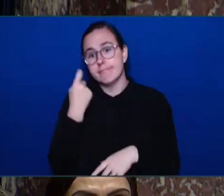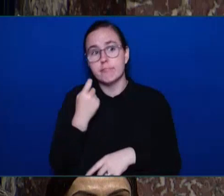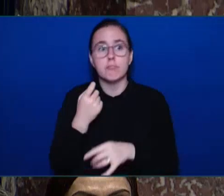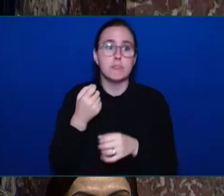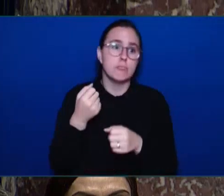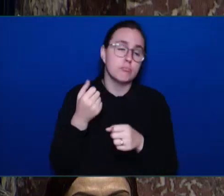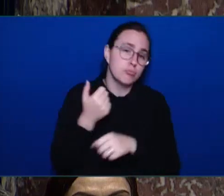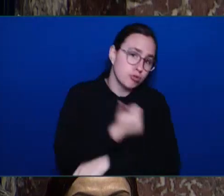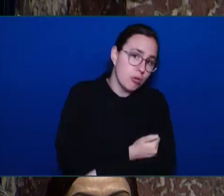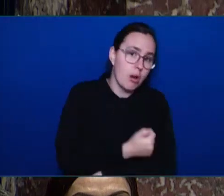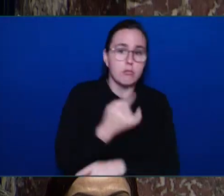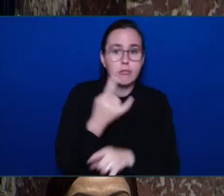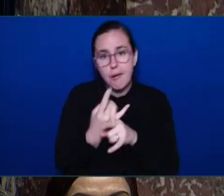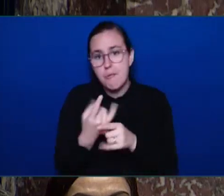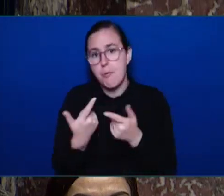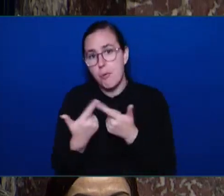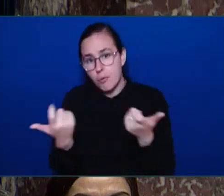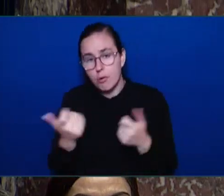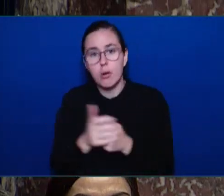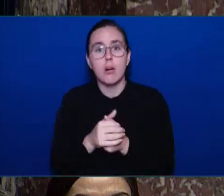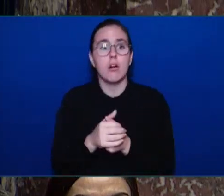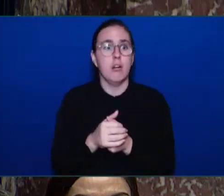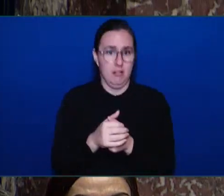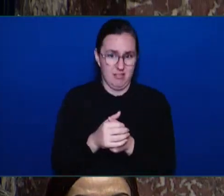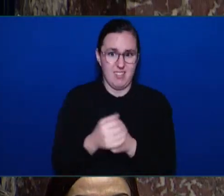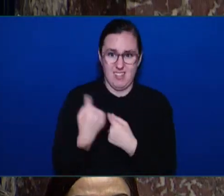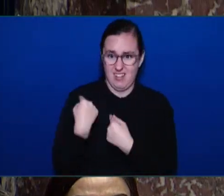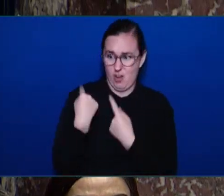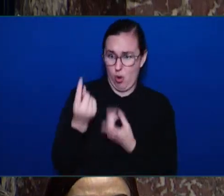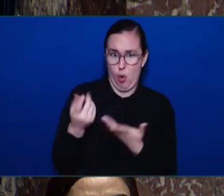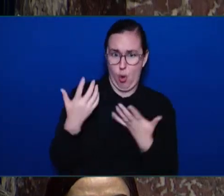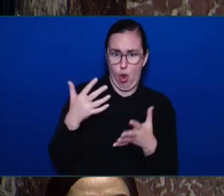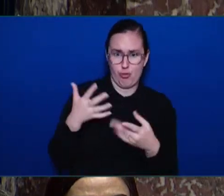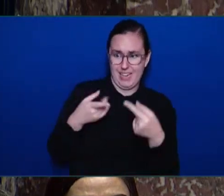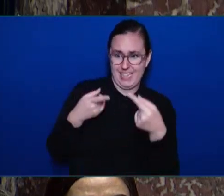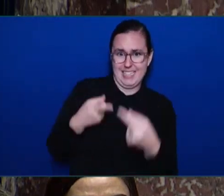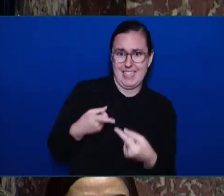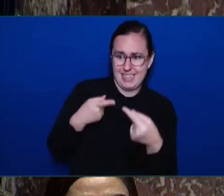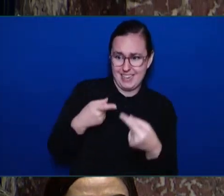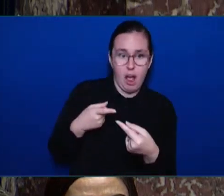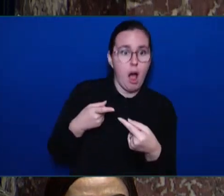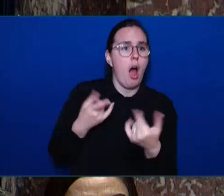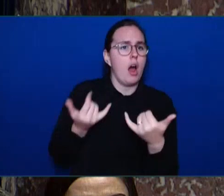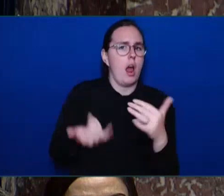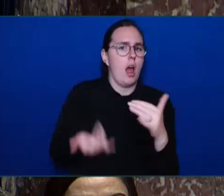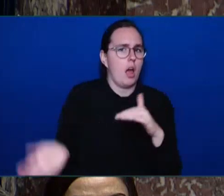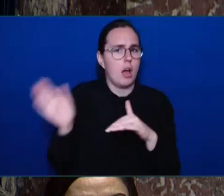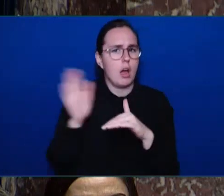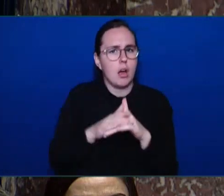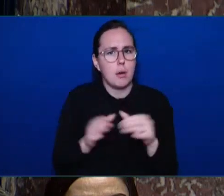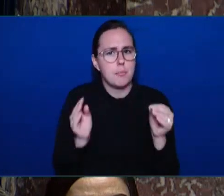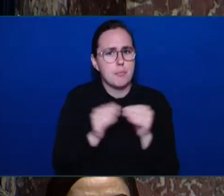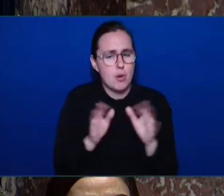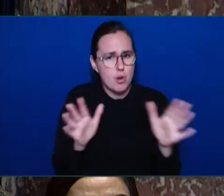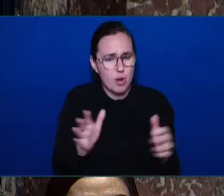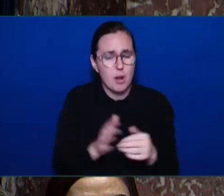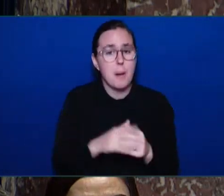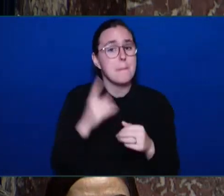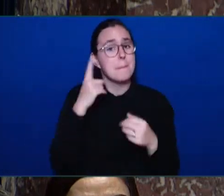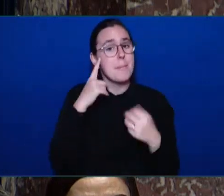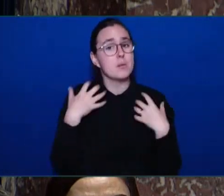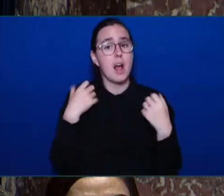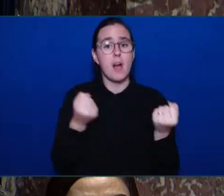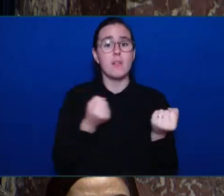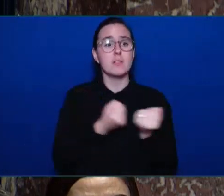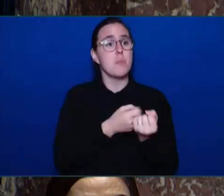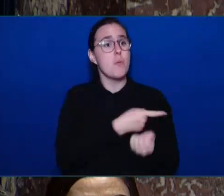Mr. Speaker. Many students report having limited to no access to mental health support at school. There just aren't enough counselors